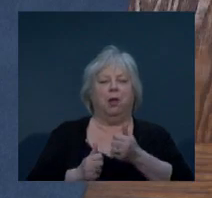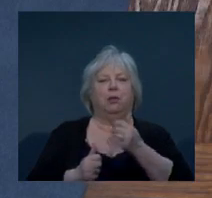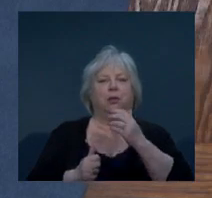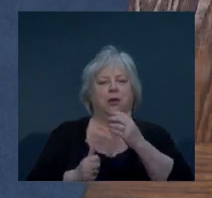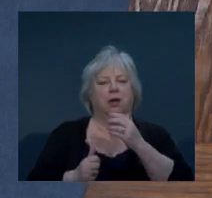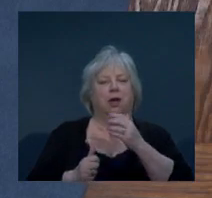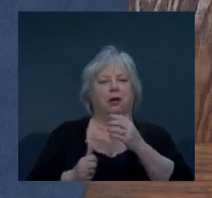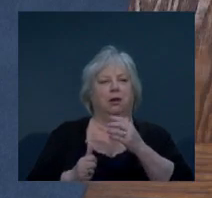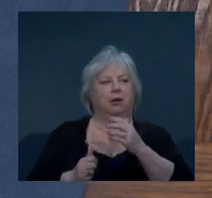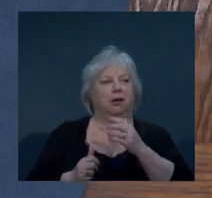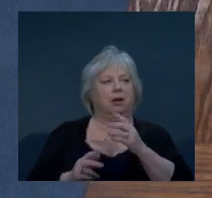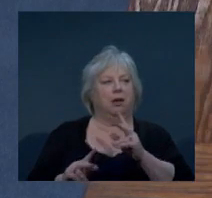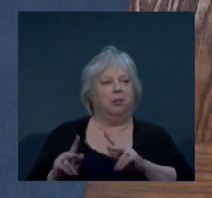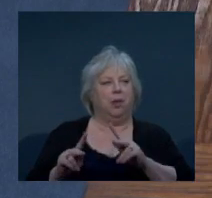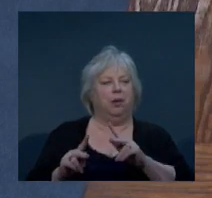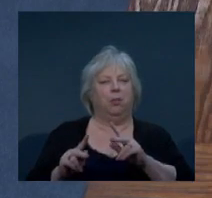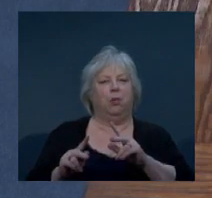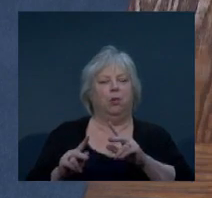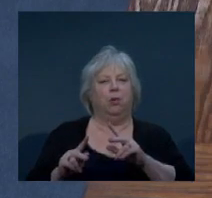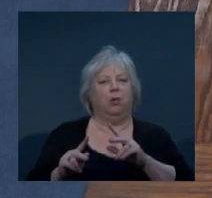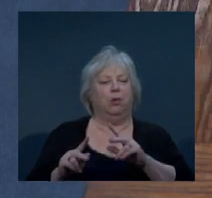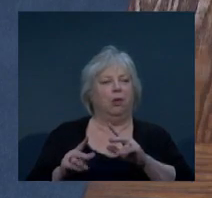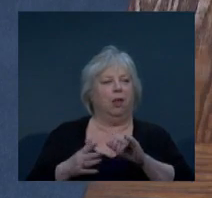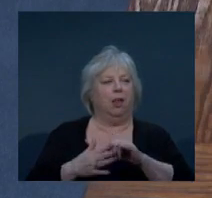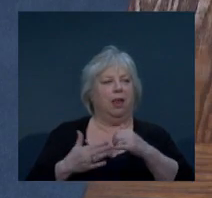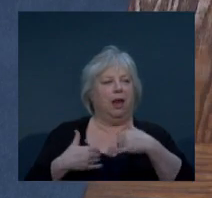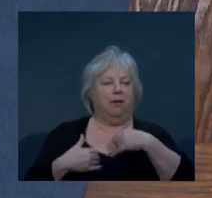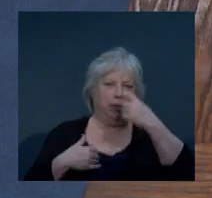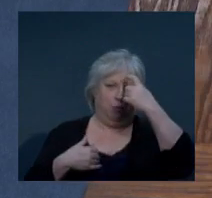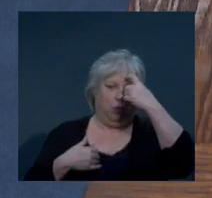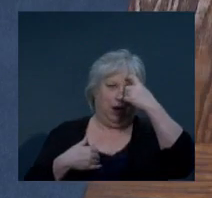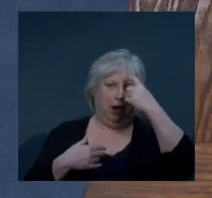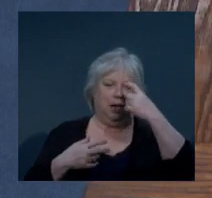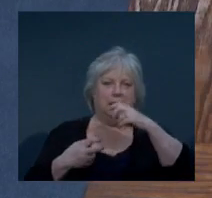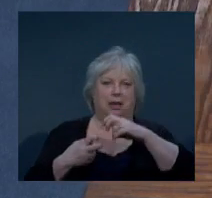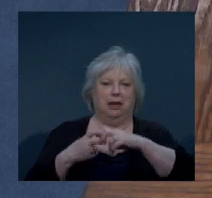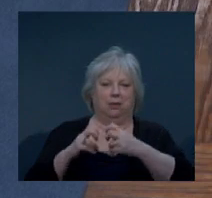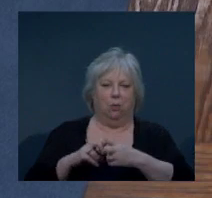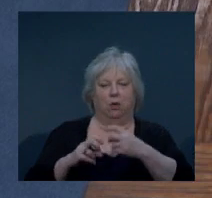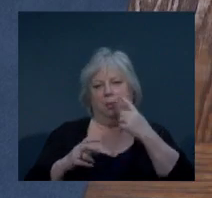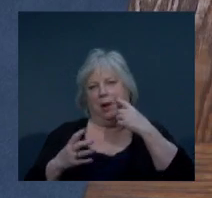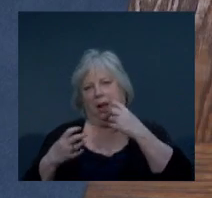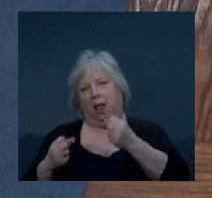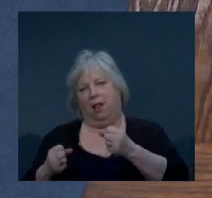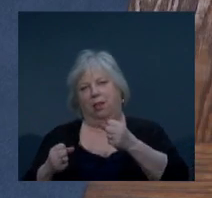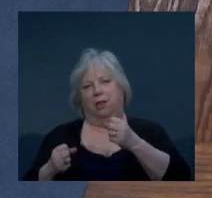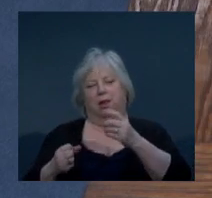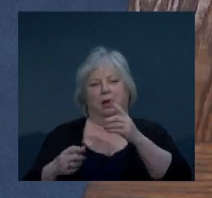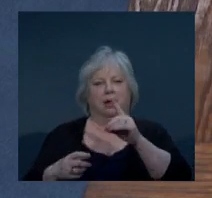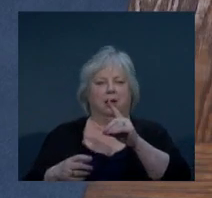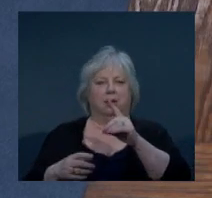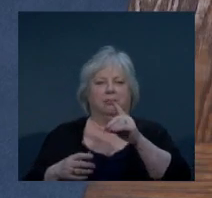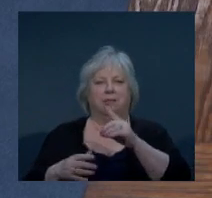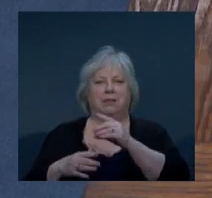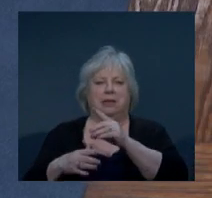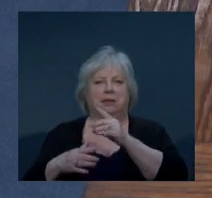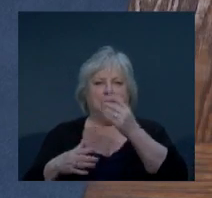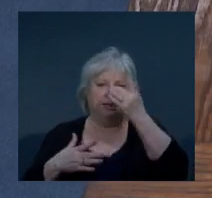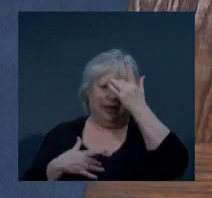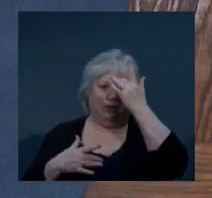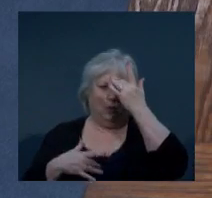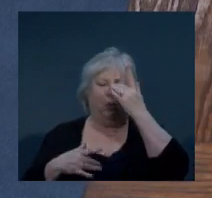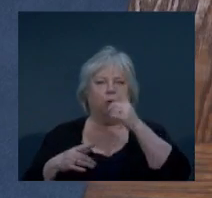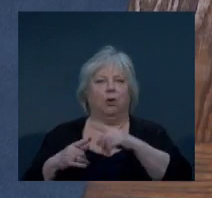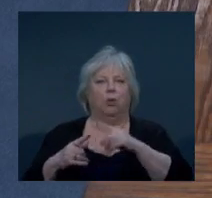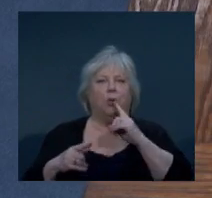and treat those that have a brain disorder, a mental health disorder, which is no different than any part of our